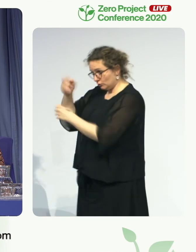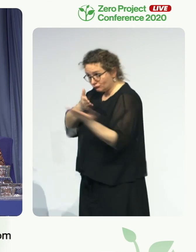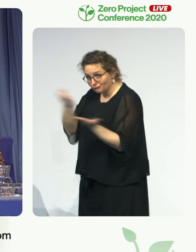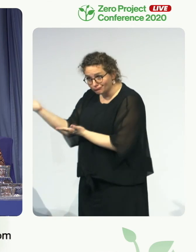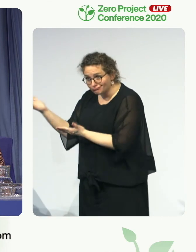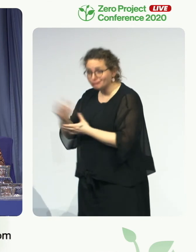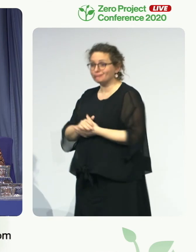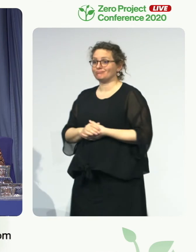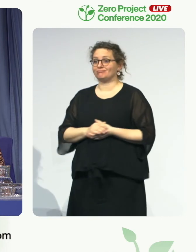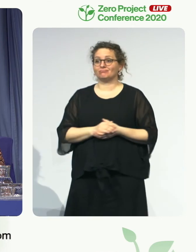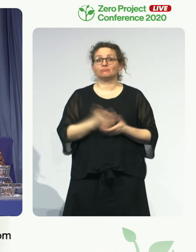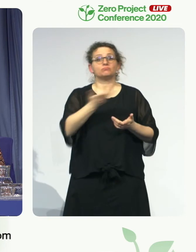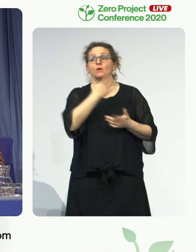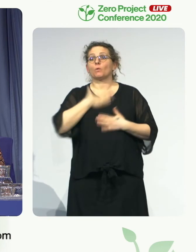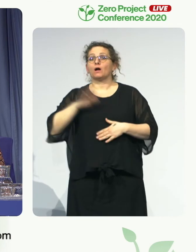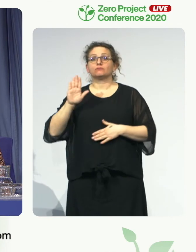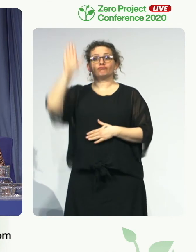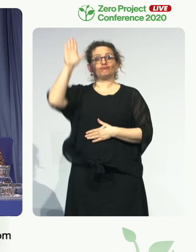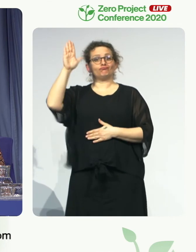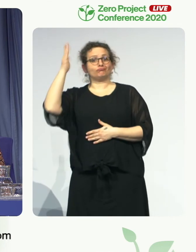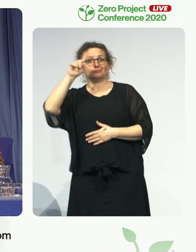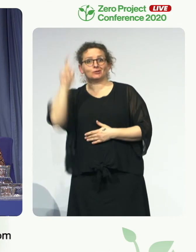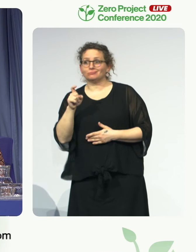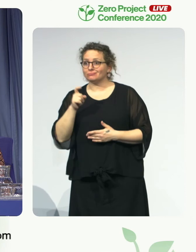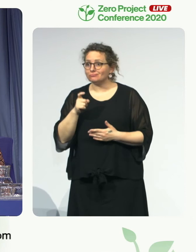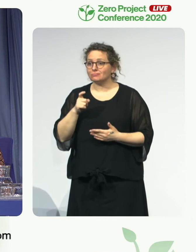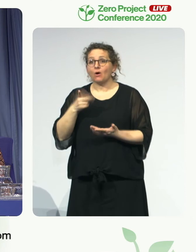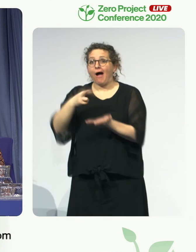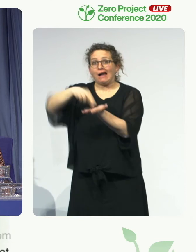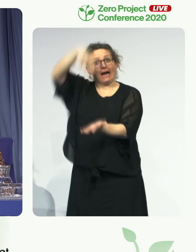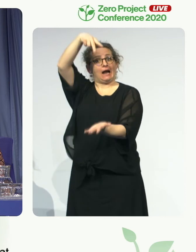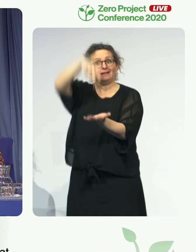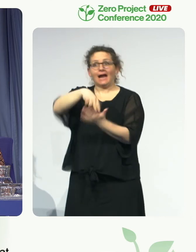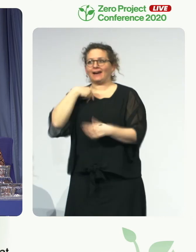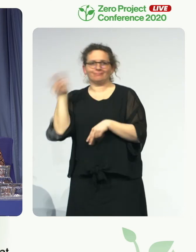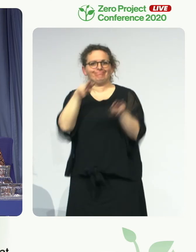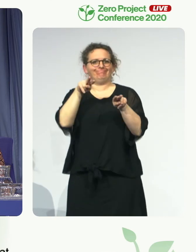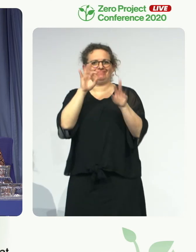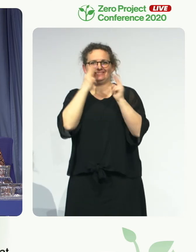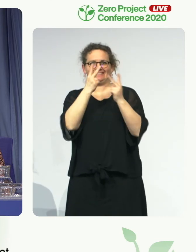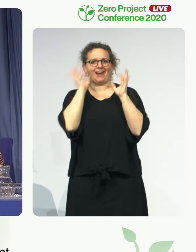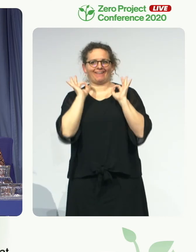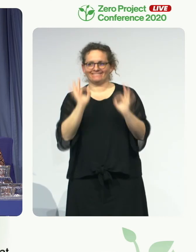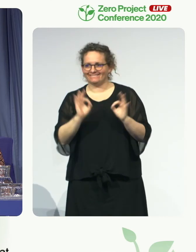your hand high if you can, or do whatever it is that you can do to make yourself known.